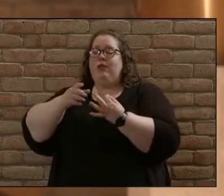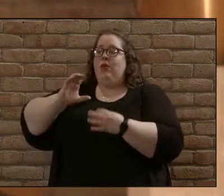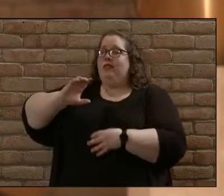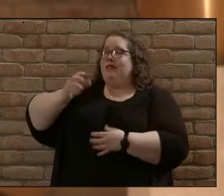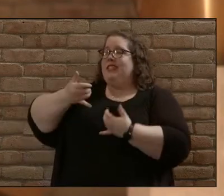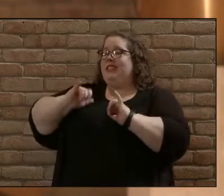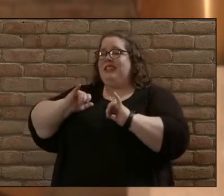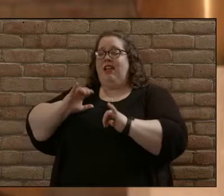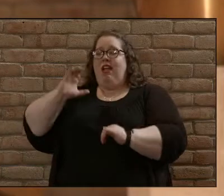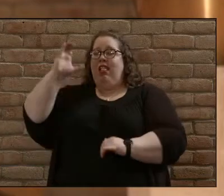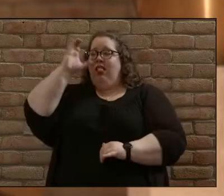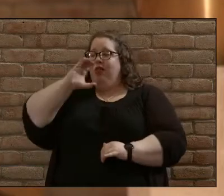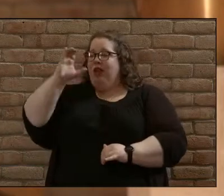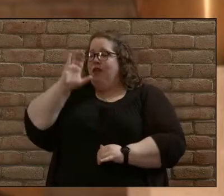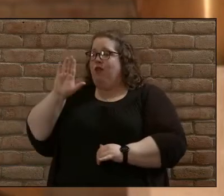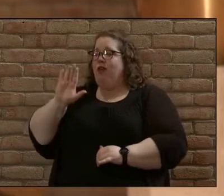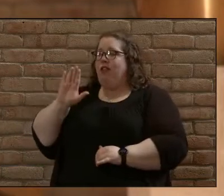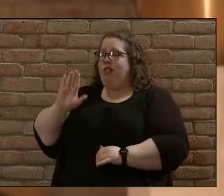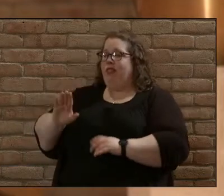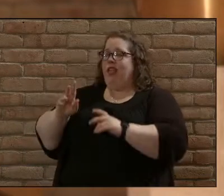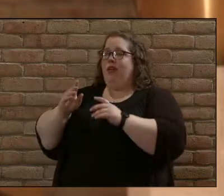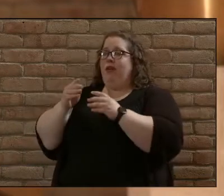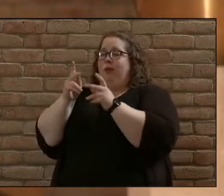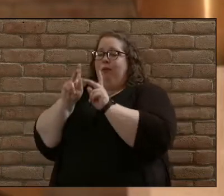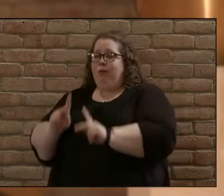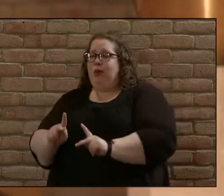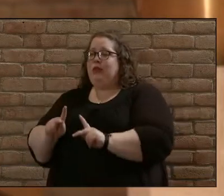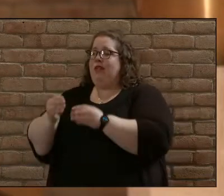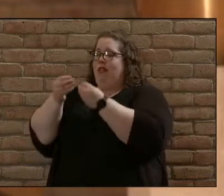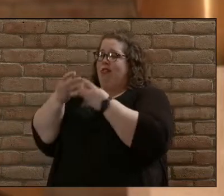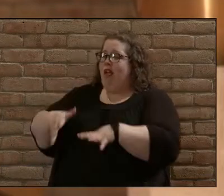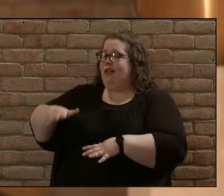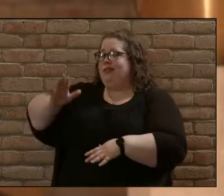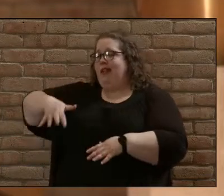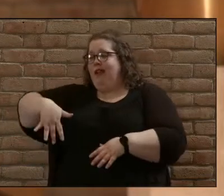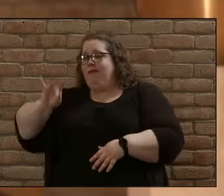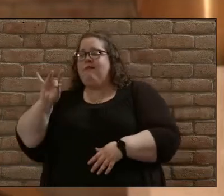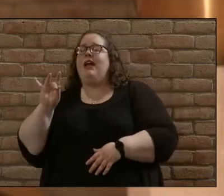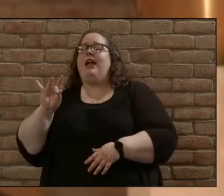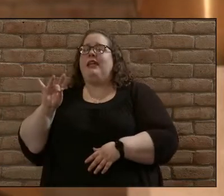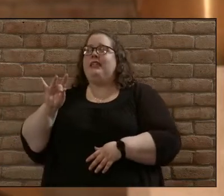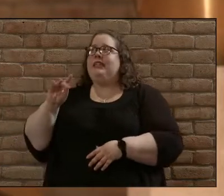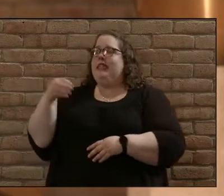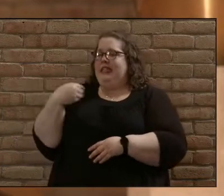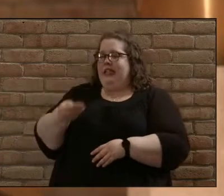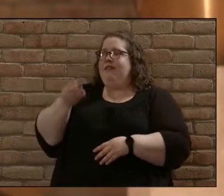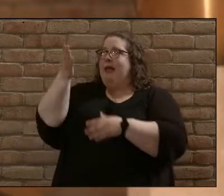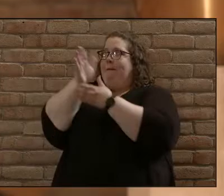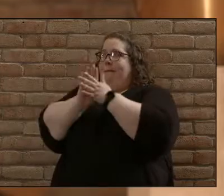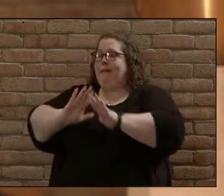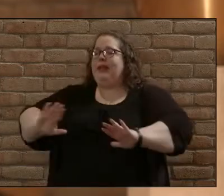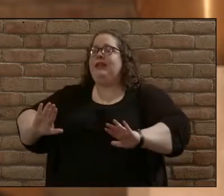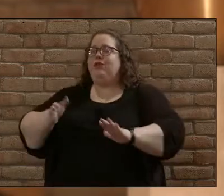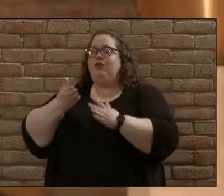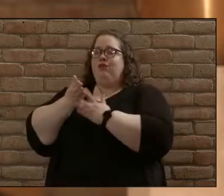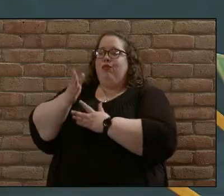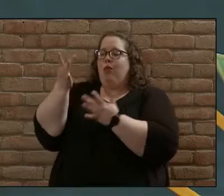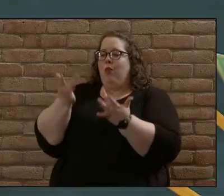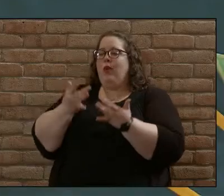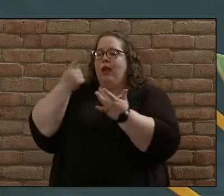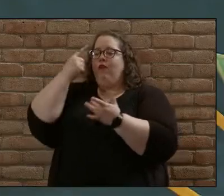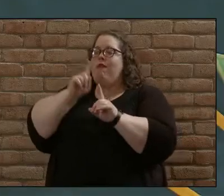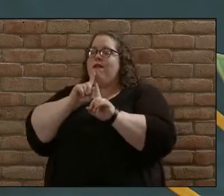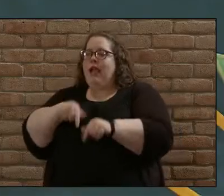Lord, I pray that you would give them peace as they wait for answers. We also lift up in our prayers this